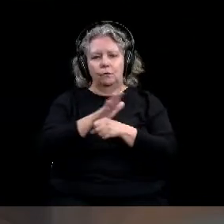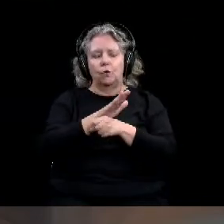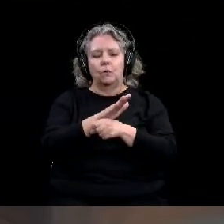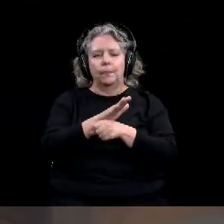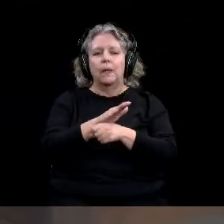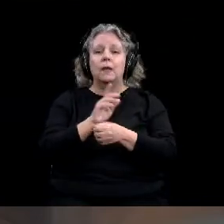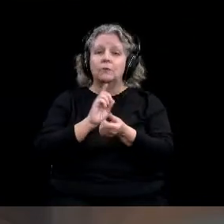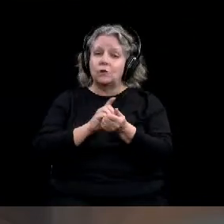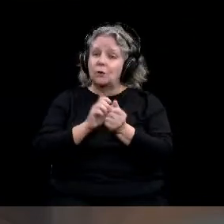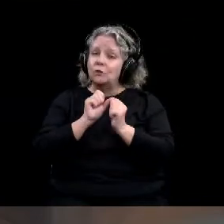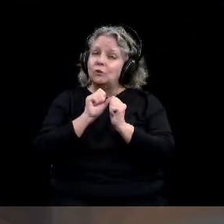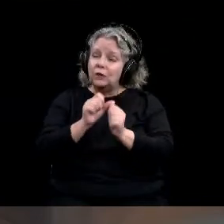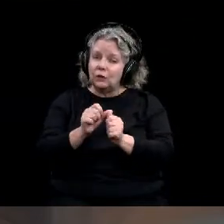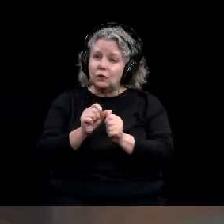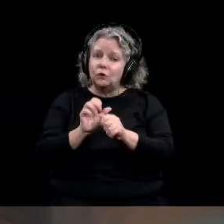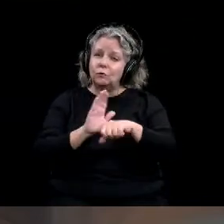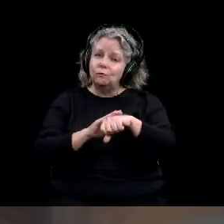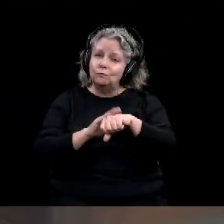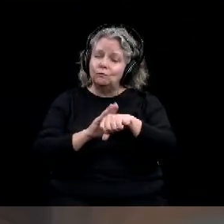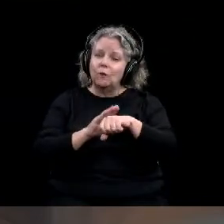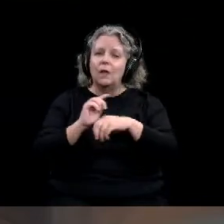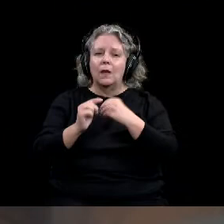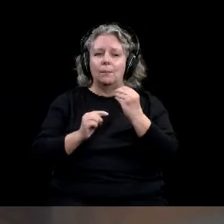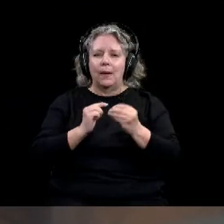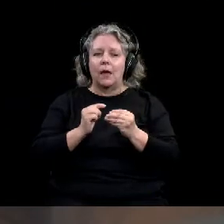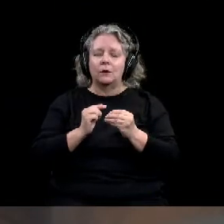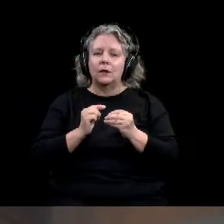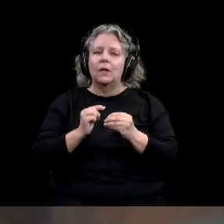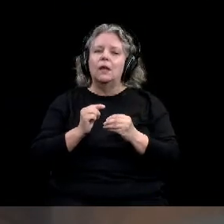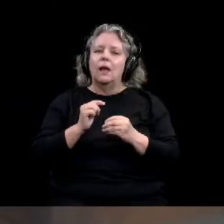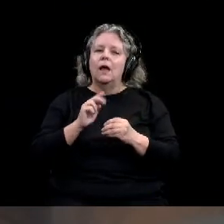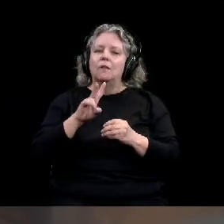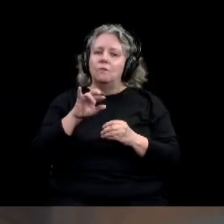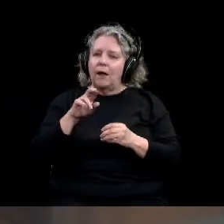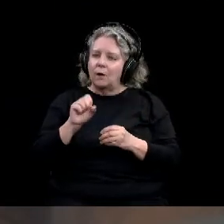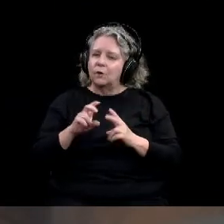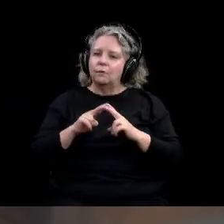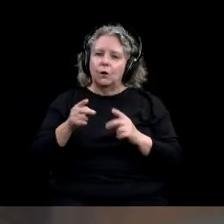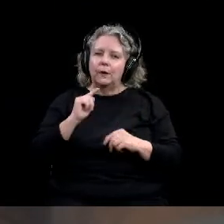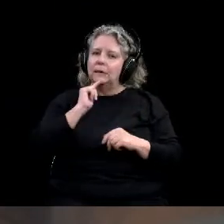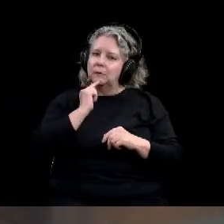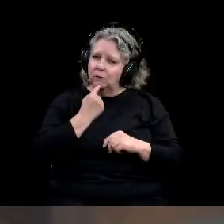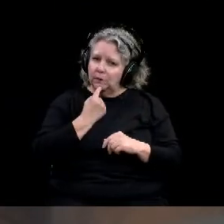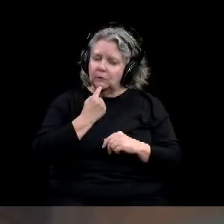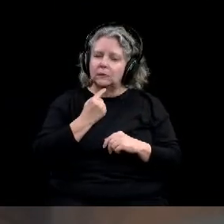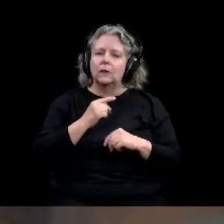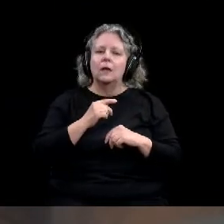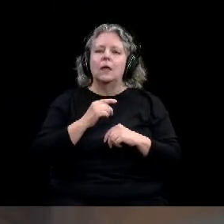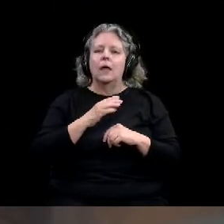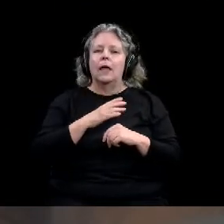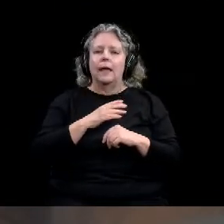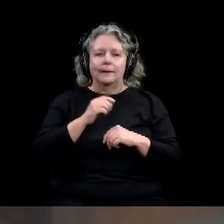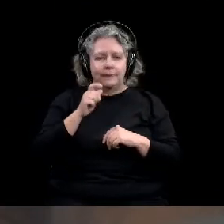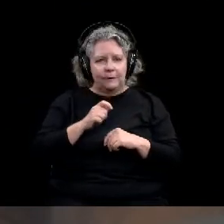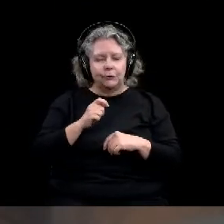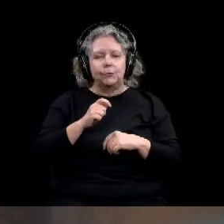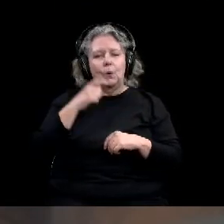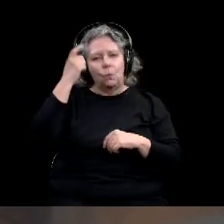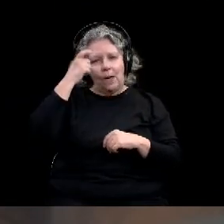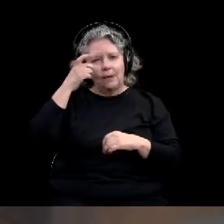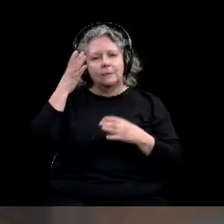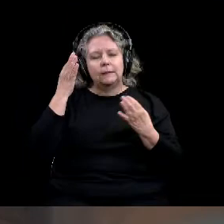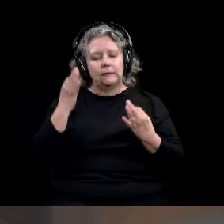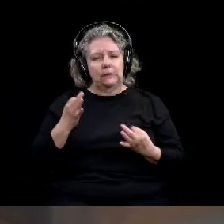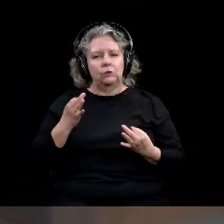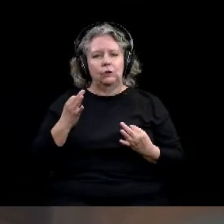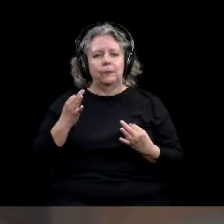community to also make wise decisions in the days ahead by following these doctors' calls to wear masks in public, follow safe